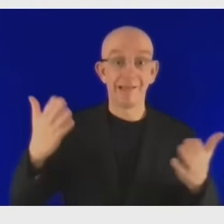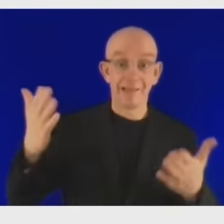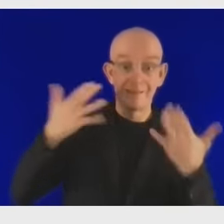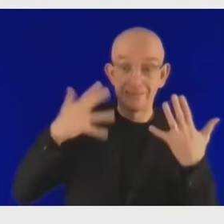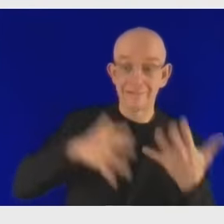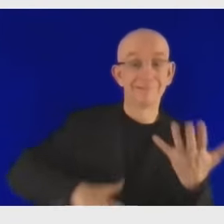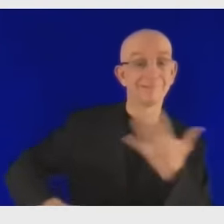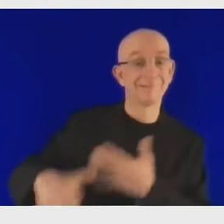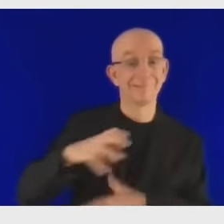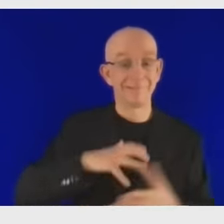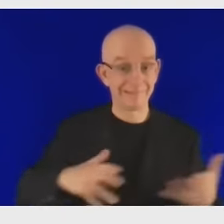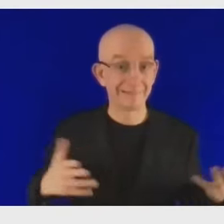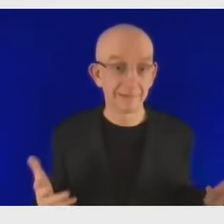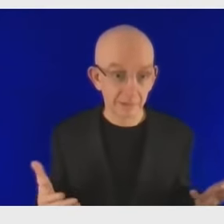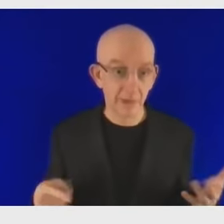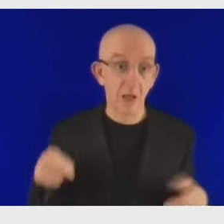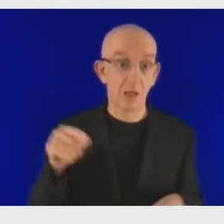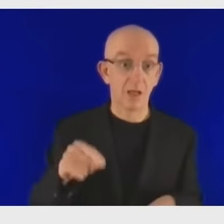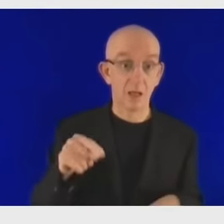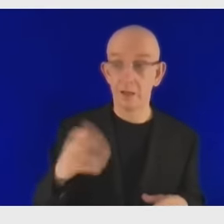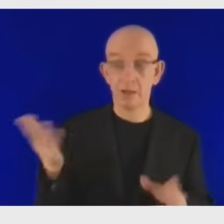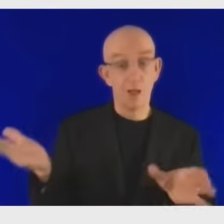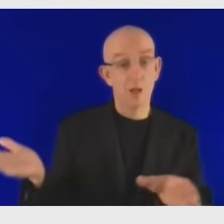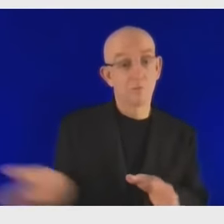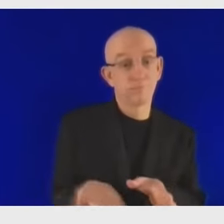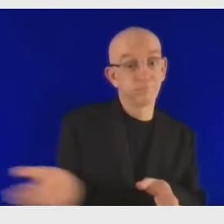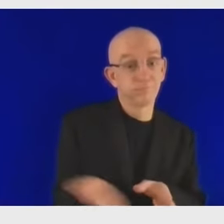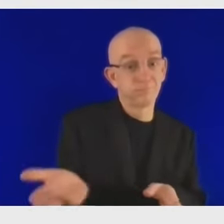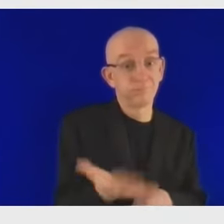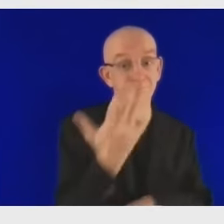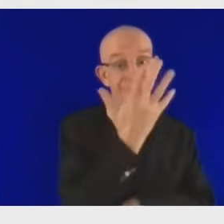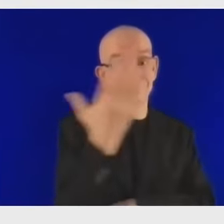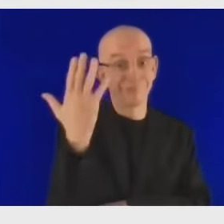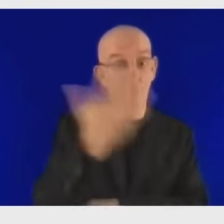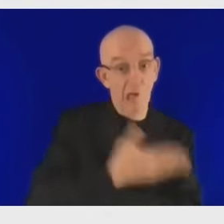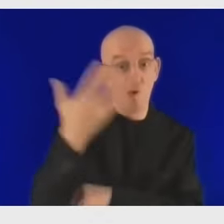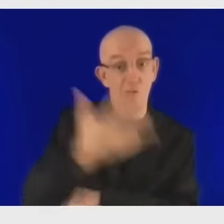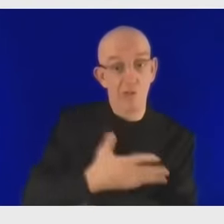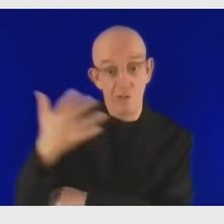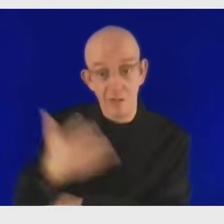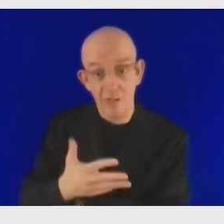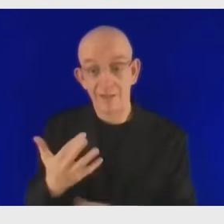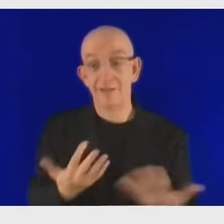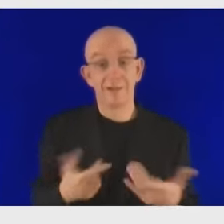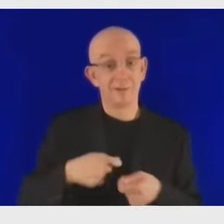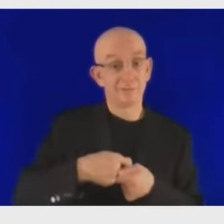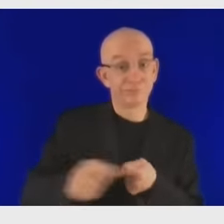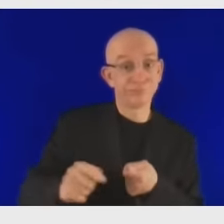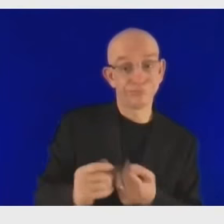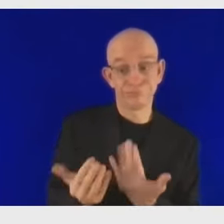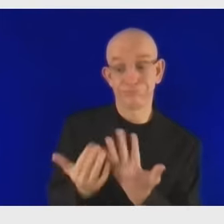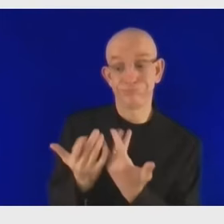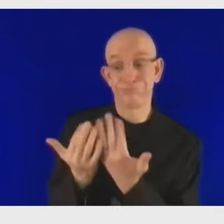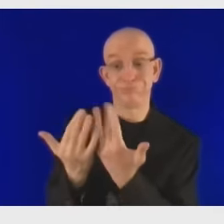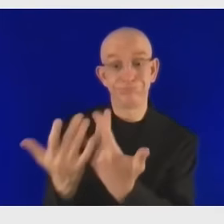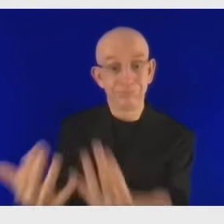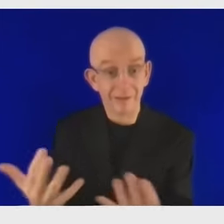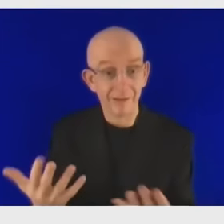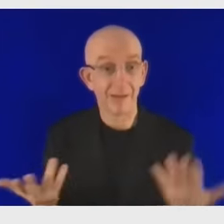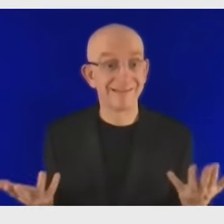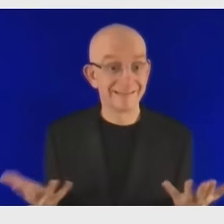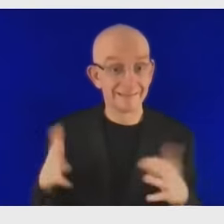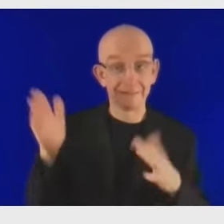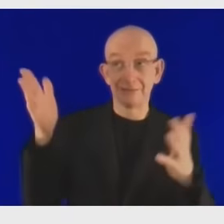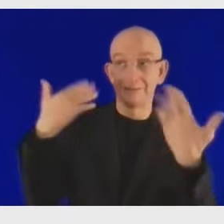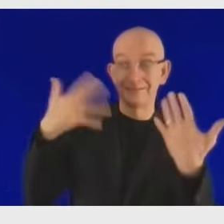hurricanes, and also we're talking about that even that we are also facing, you know, the climate crisis right now as different,